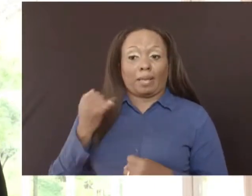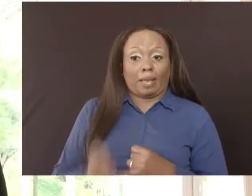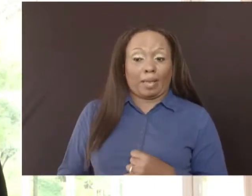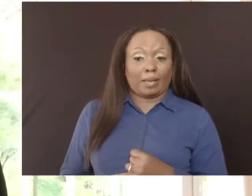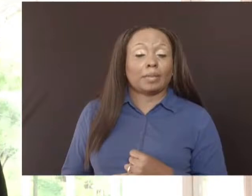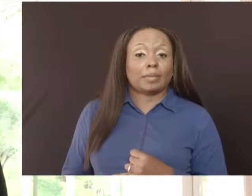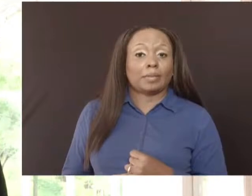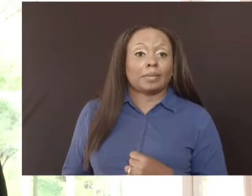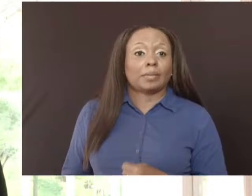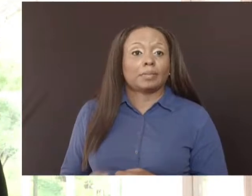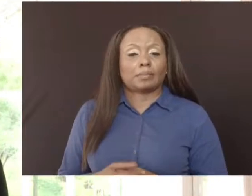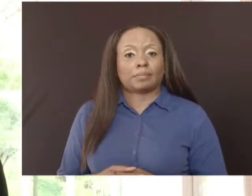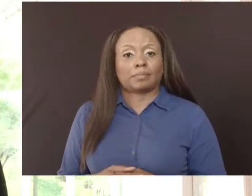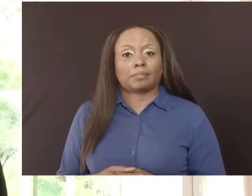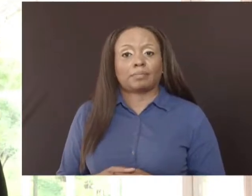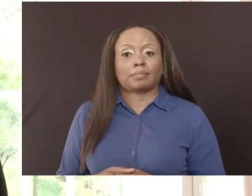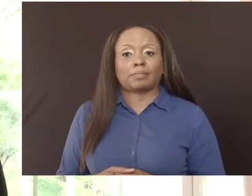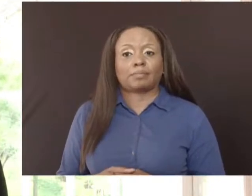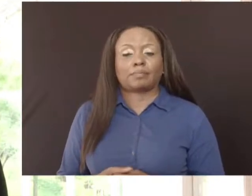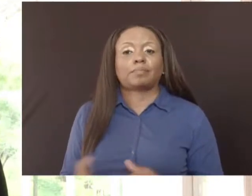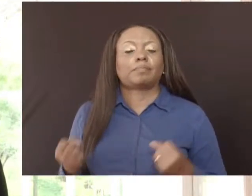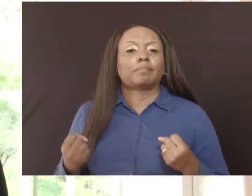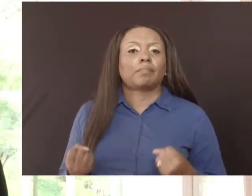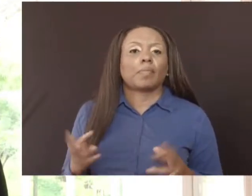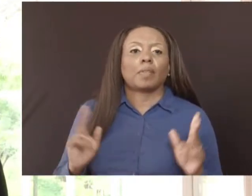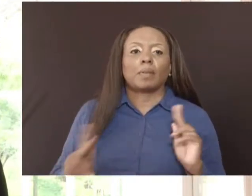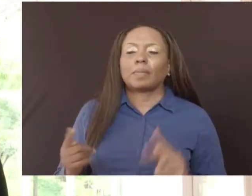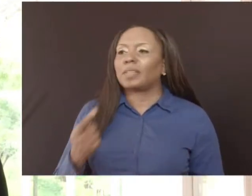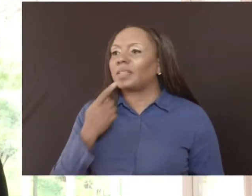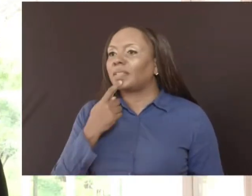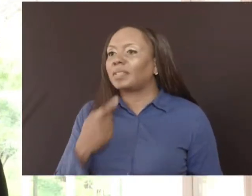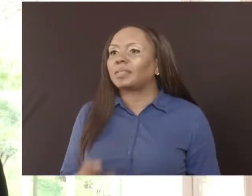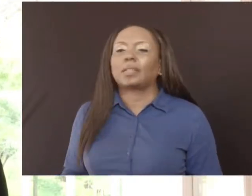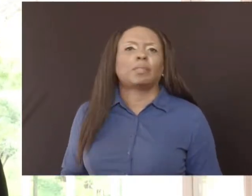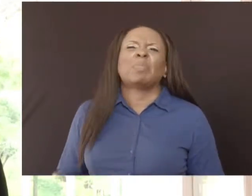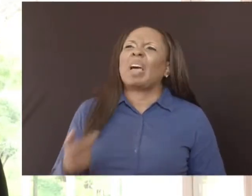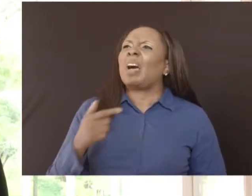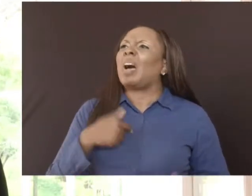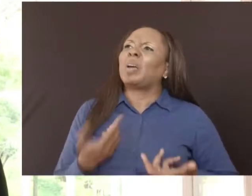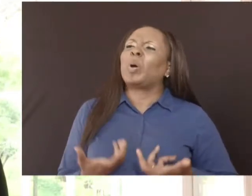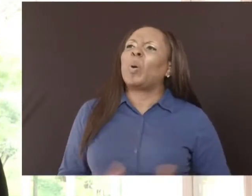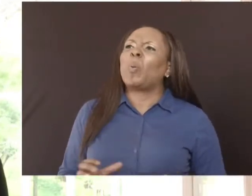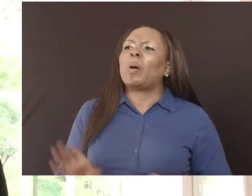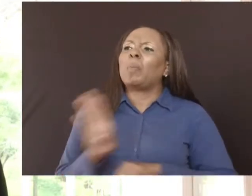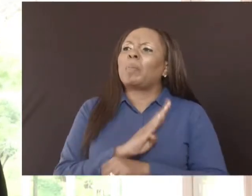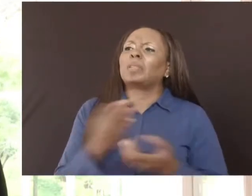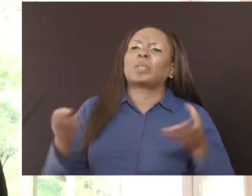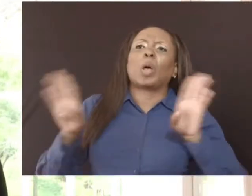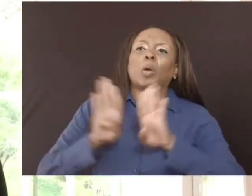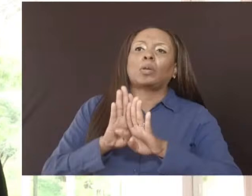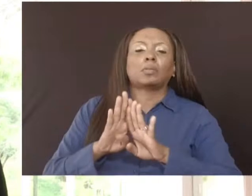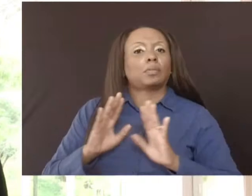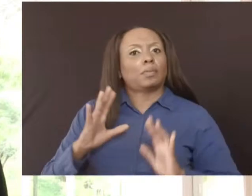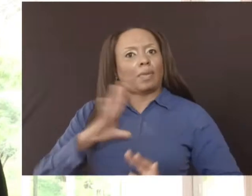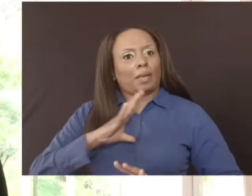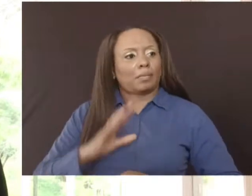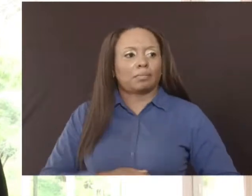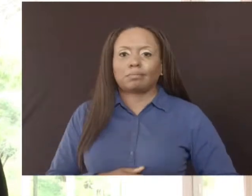that many people in this country said no to a lockdown. And you didn't get a